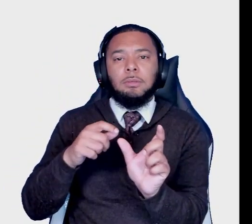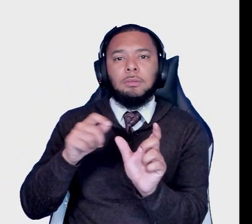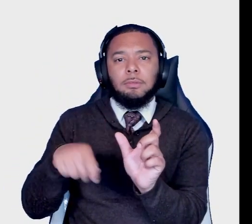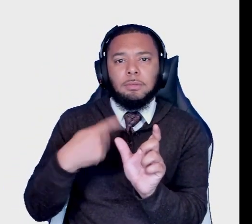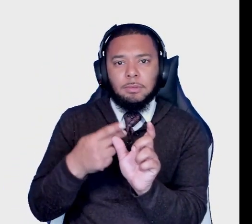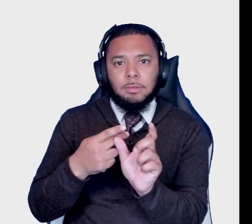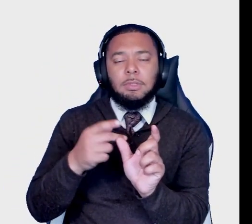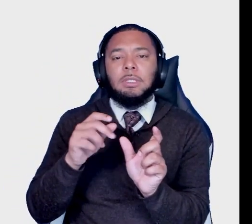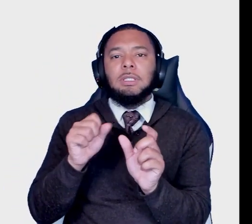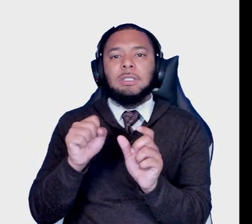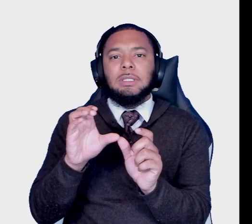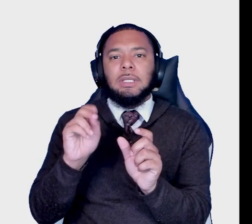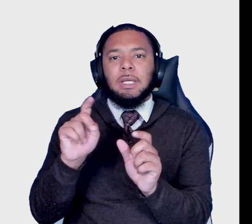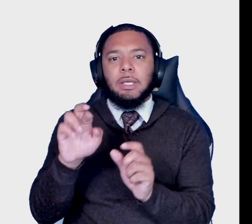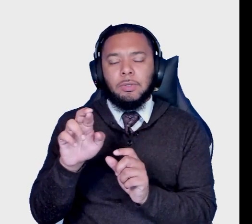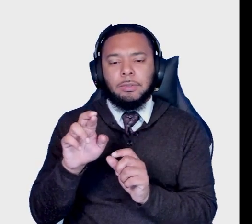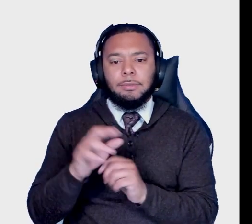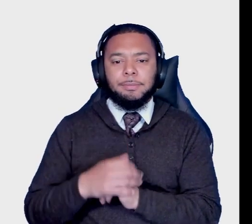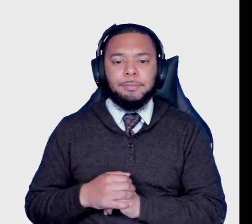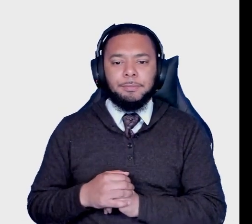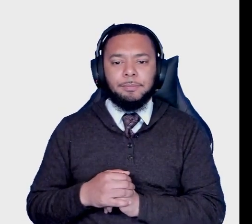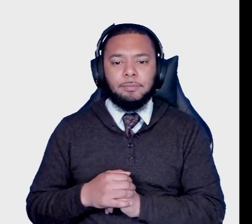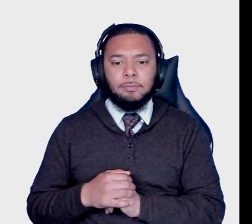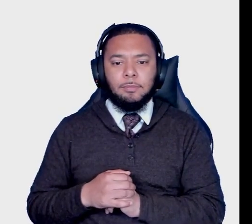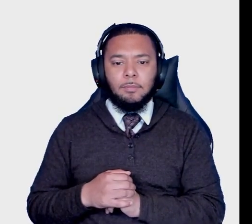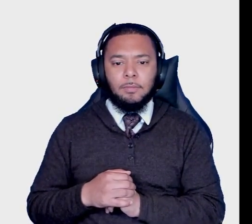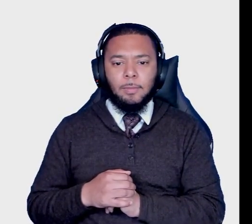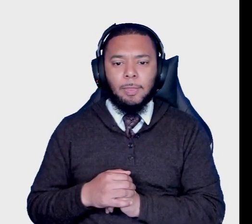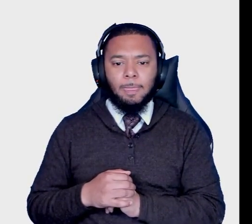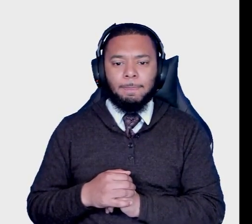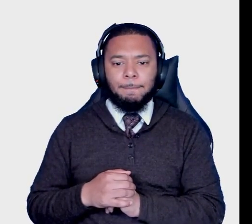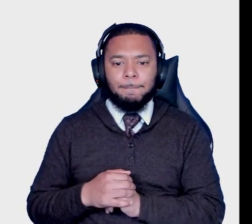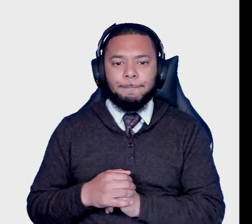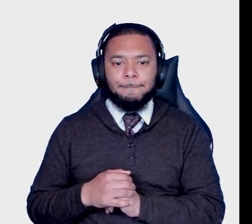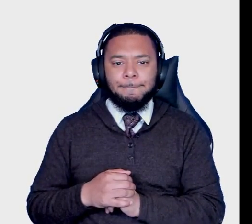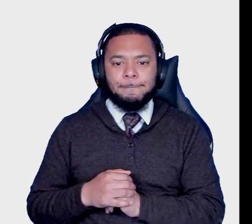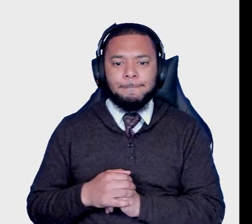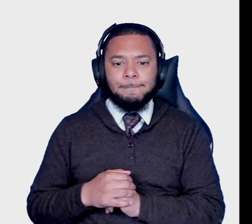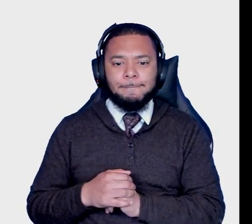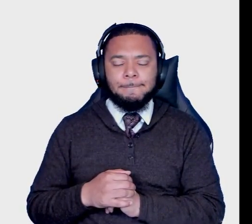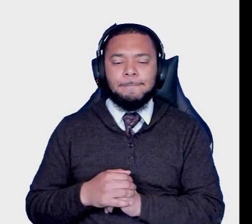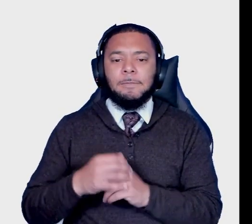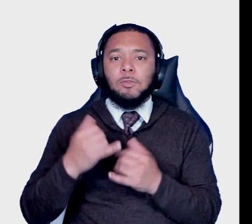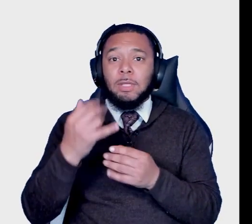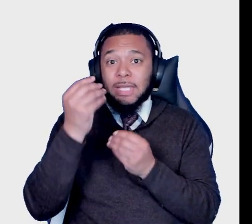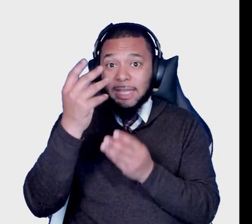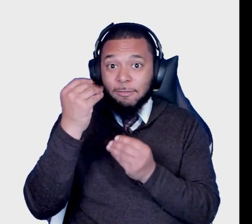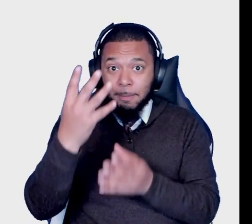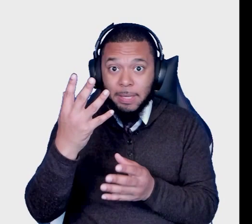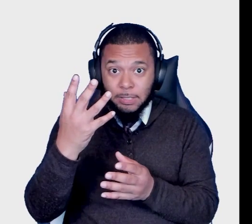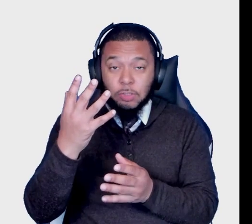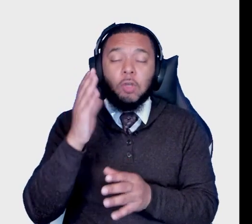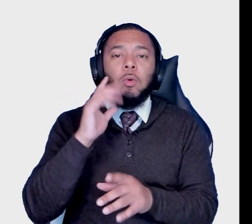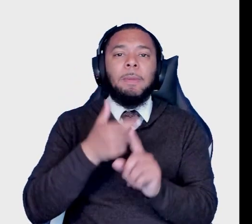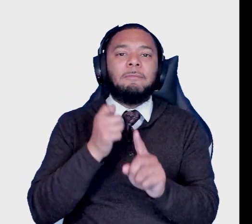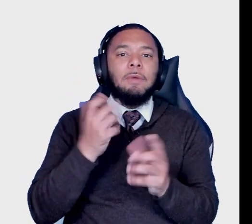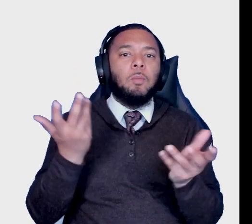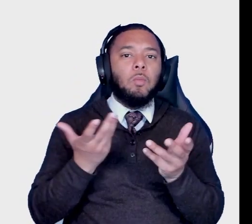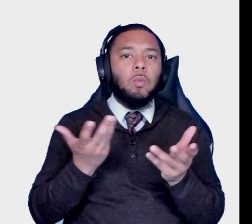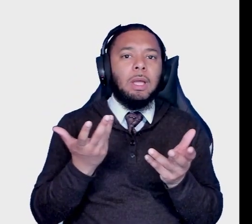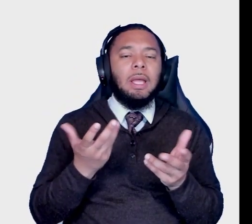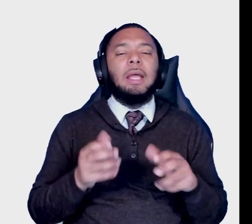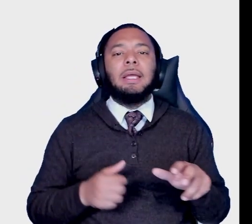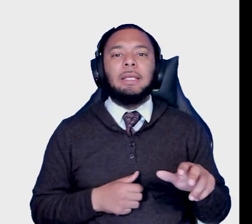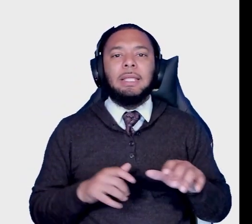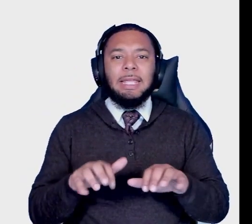that I'm going to create now is going to be used to get information from the keyboard. So I like to call that